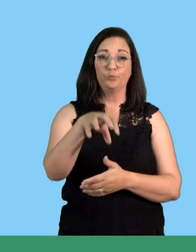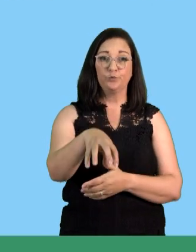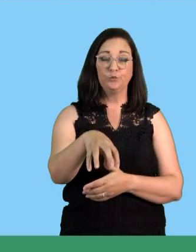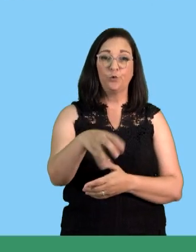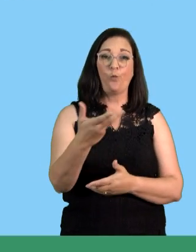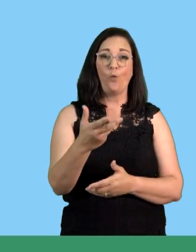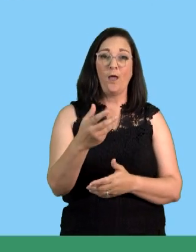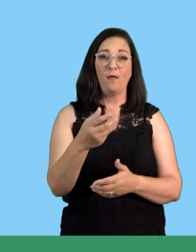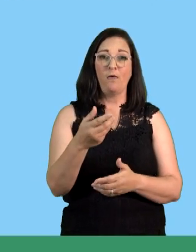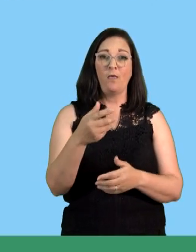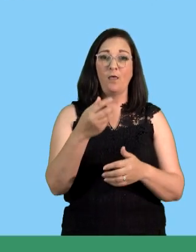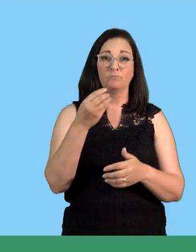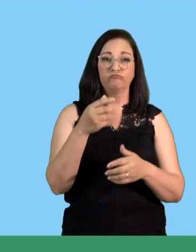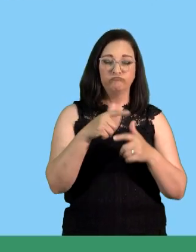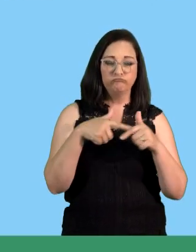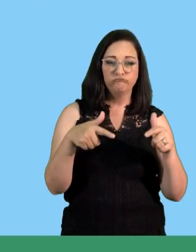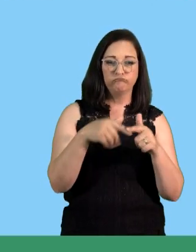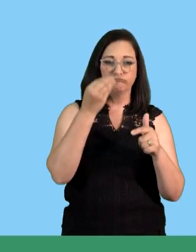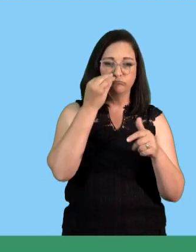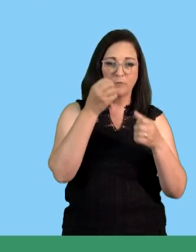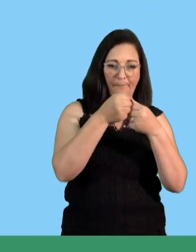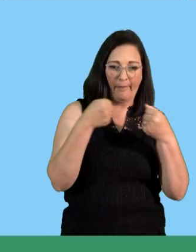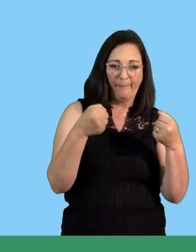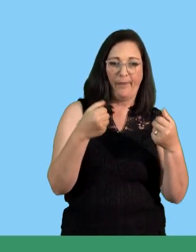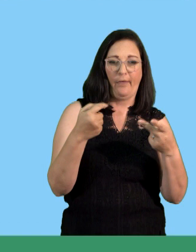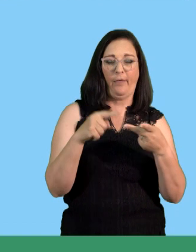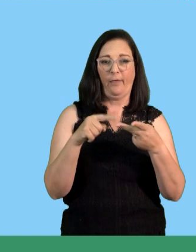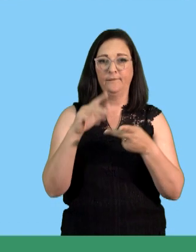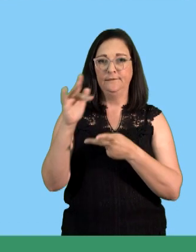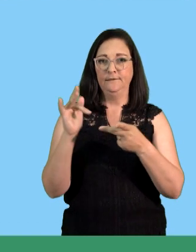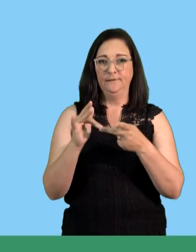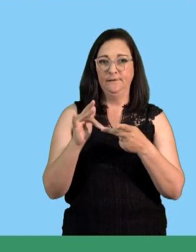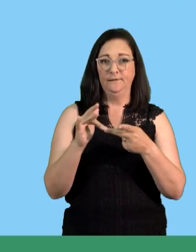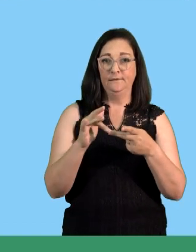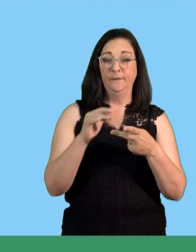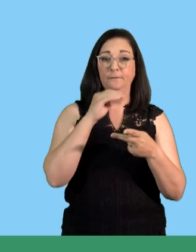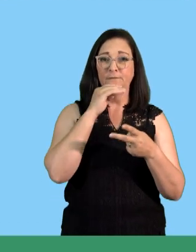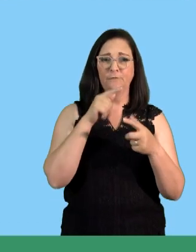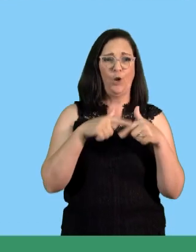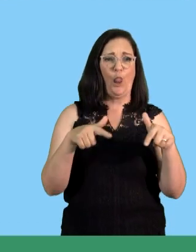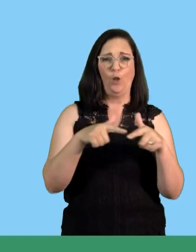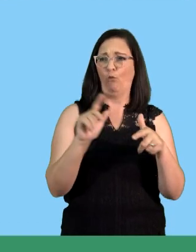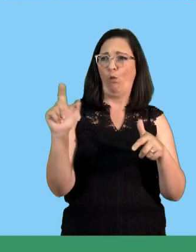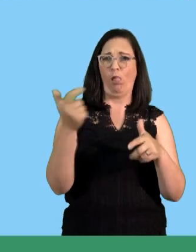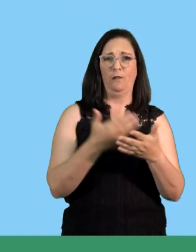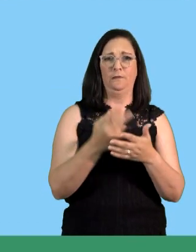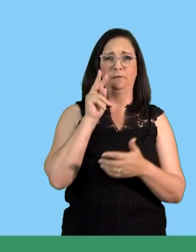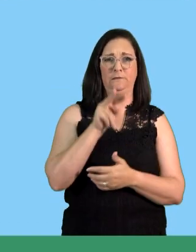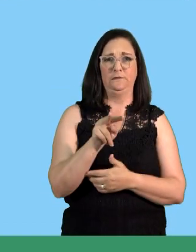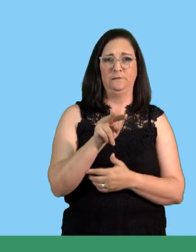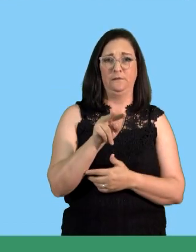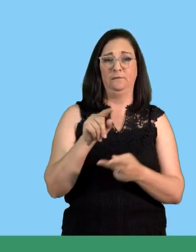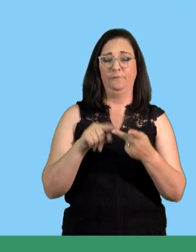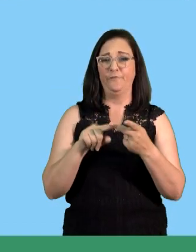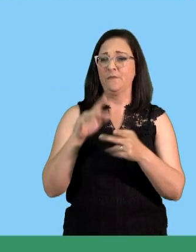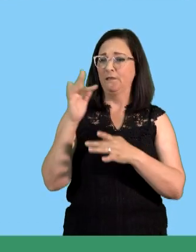position in the local newspapers and on the internet. It ends there. So in local newspapers is for everybody to see.